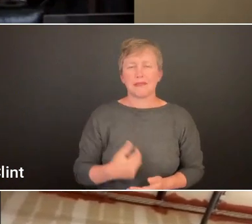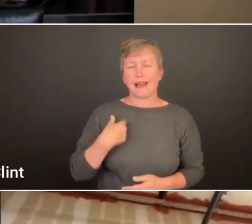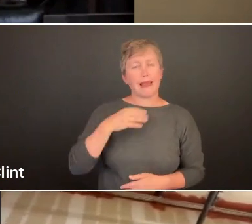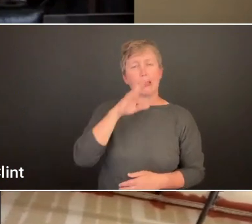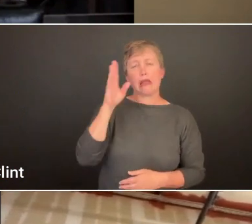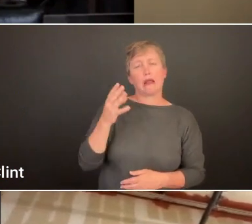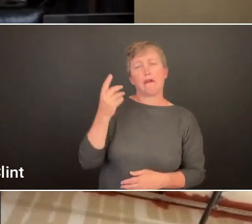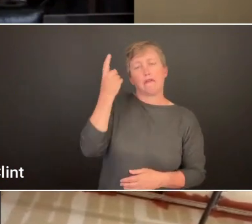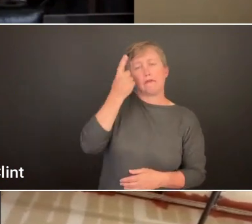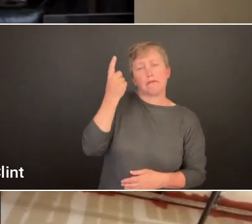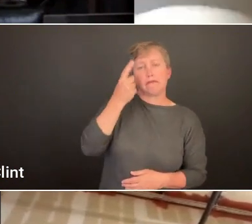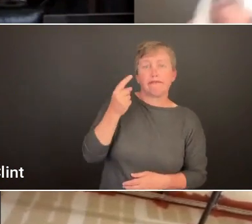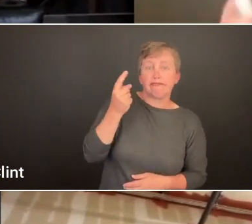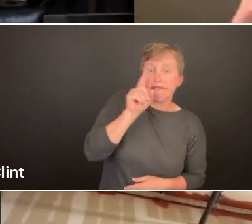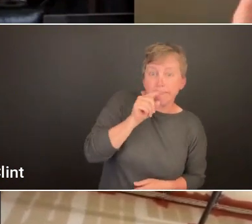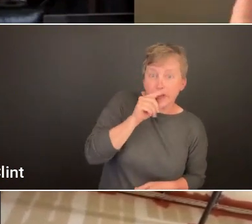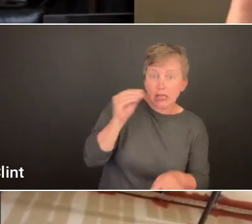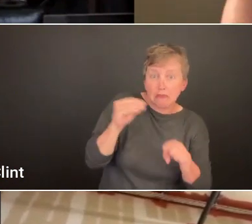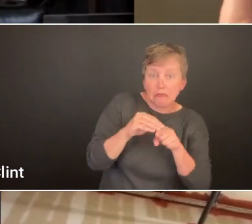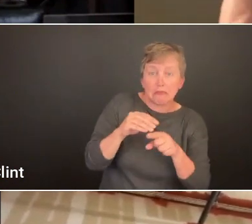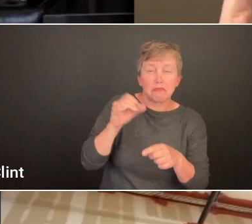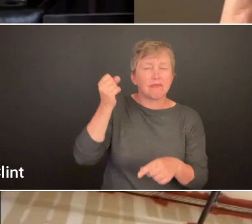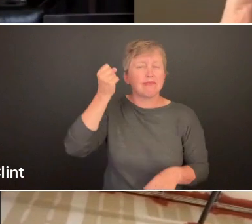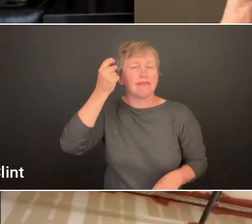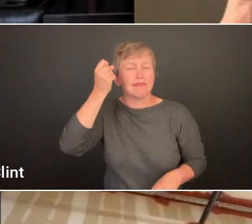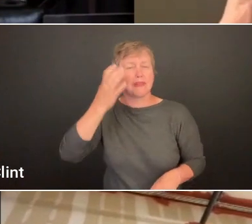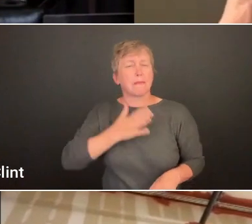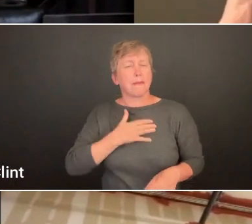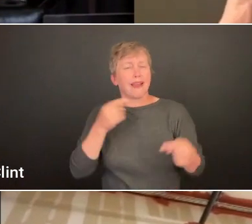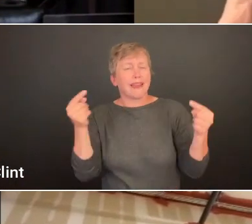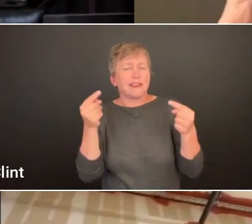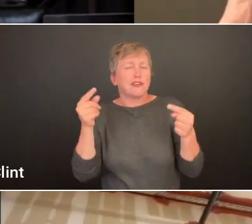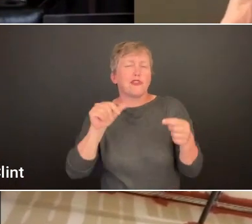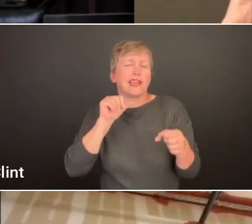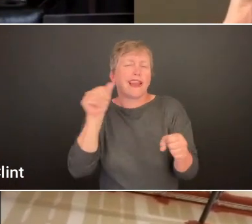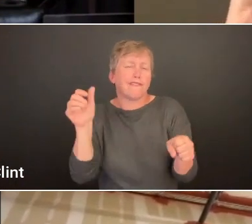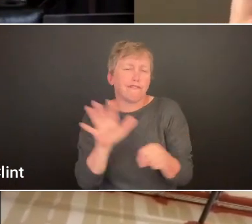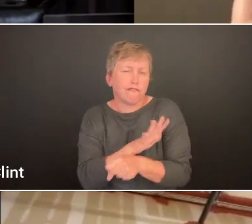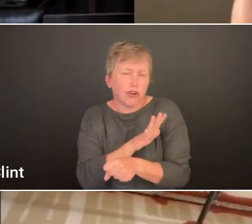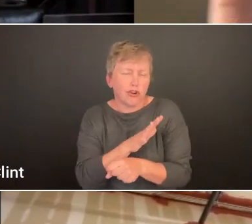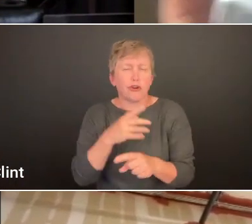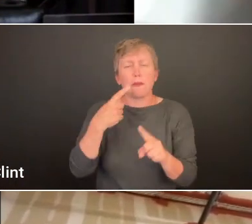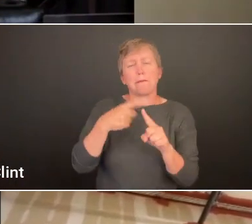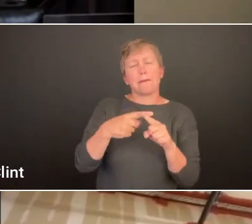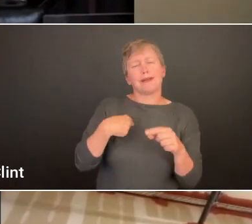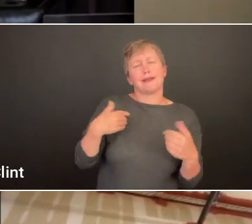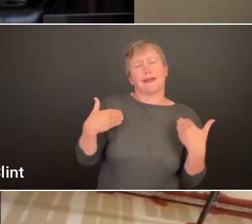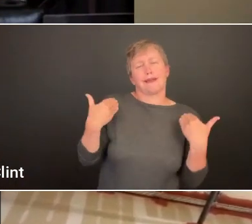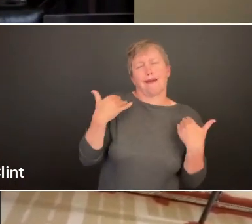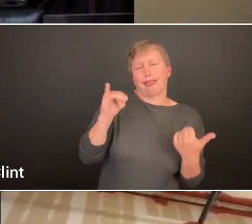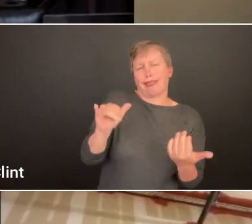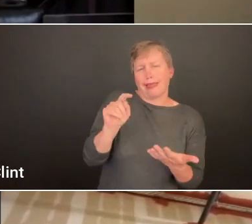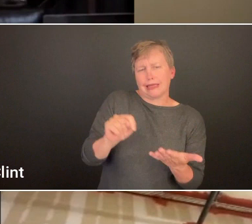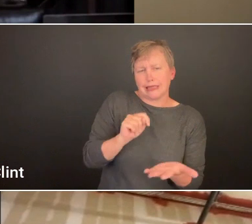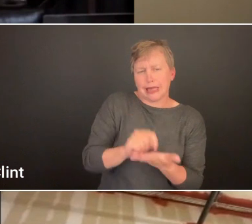I didn't ever even look into the prosthetic side, and being an incomplete injury and young, I